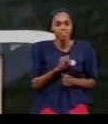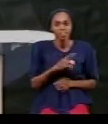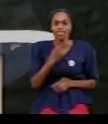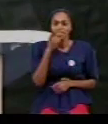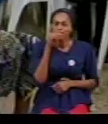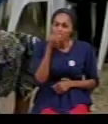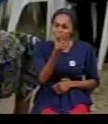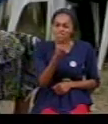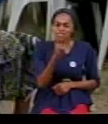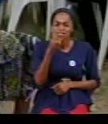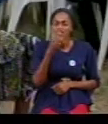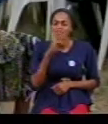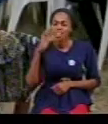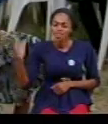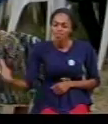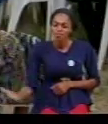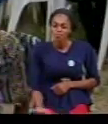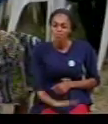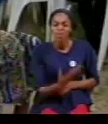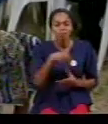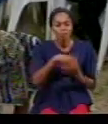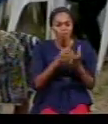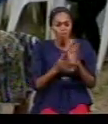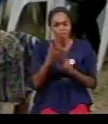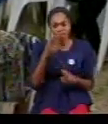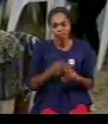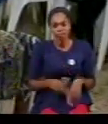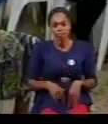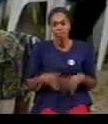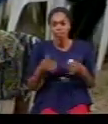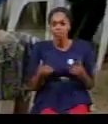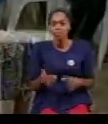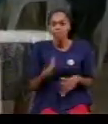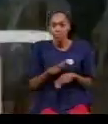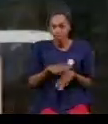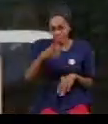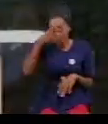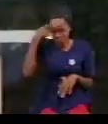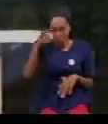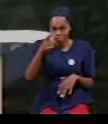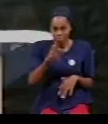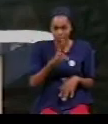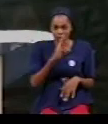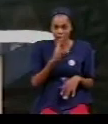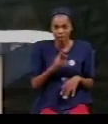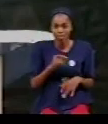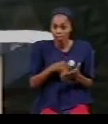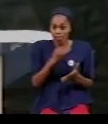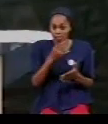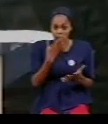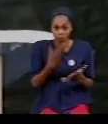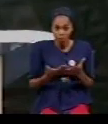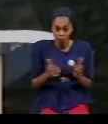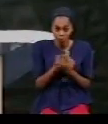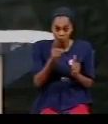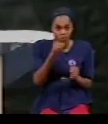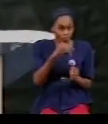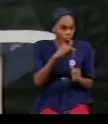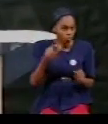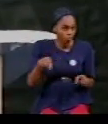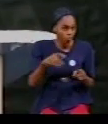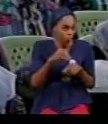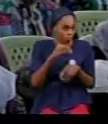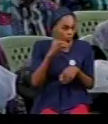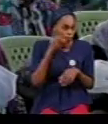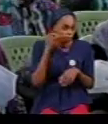Jesus' name. You know, this night, because it's already well with you, you will not go home empty-handed. Amen. You didn't say